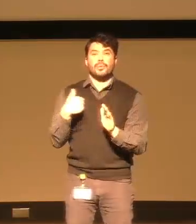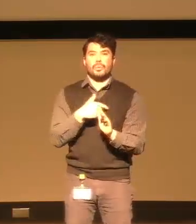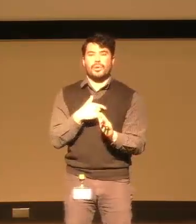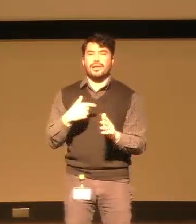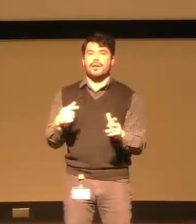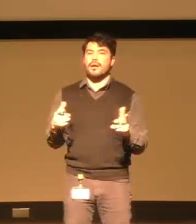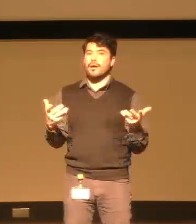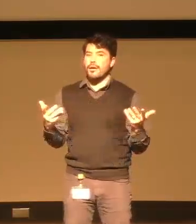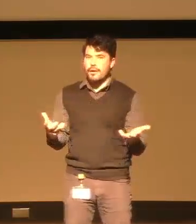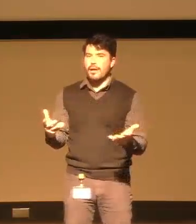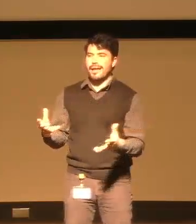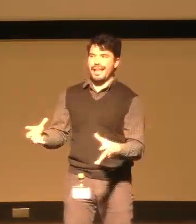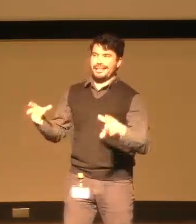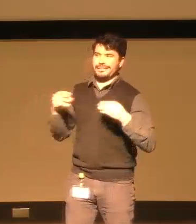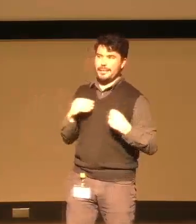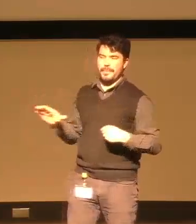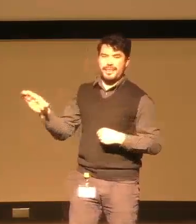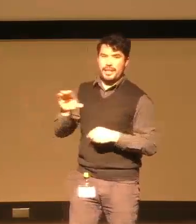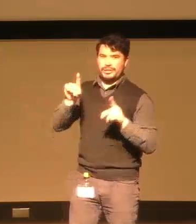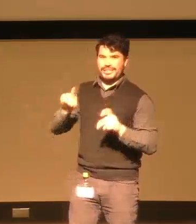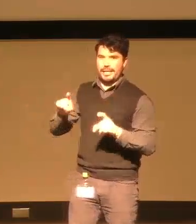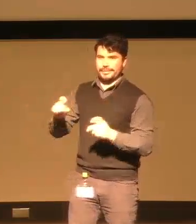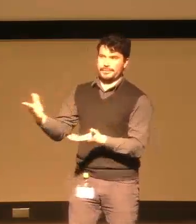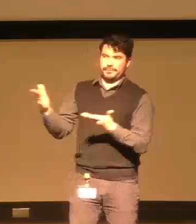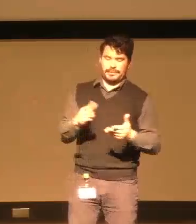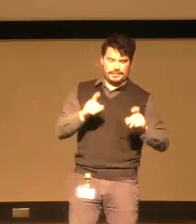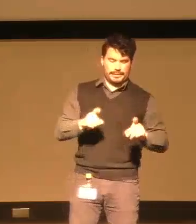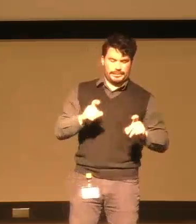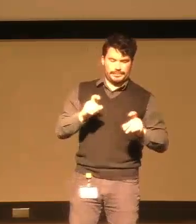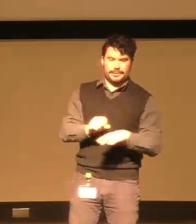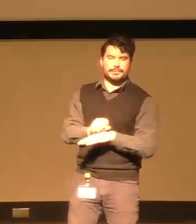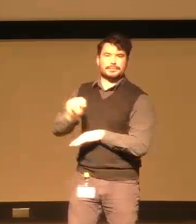offer testing to other locations. I think